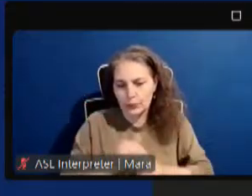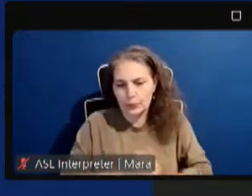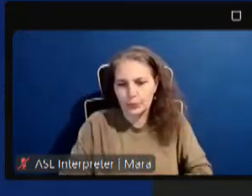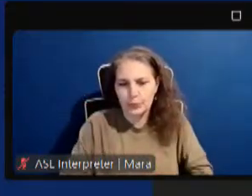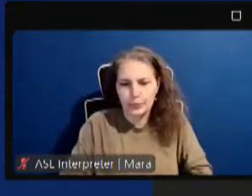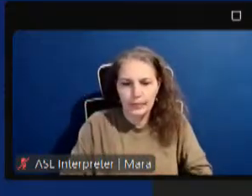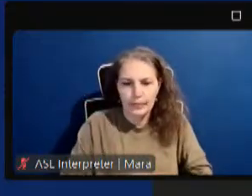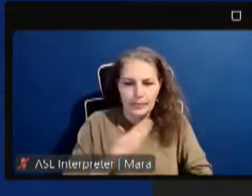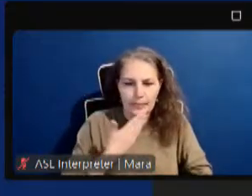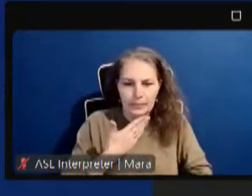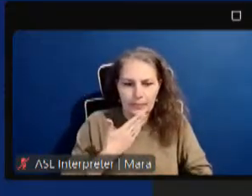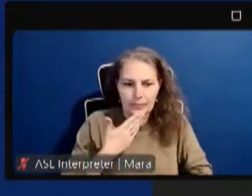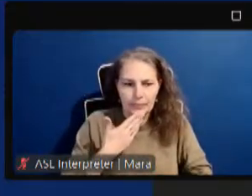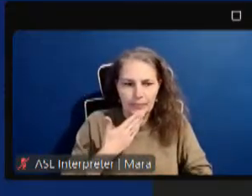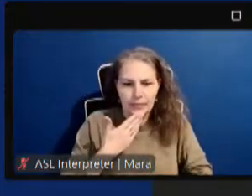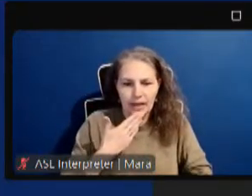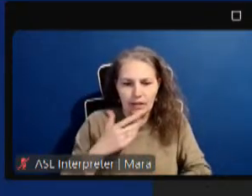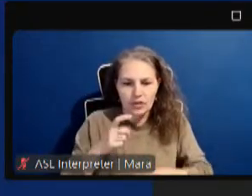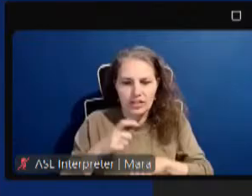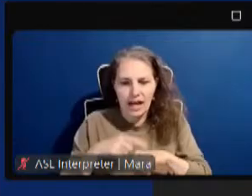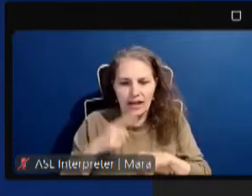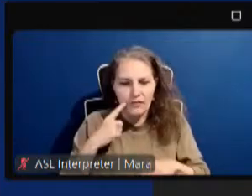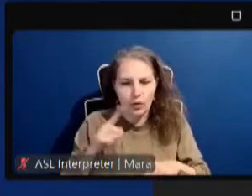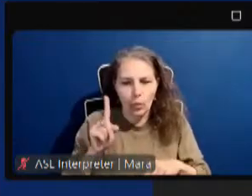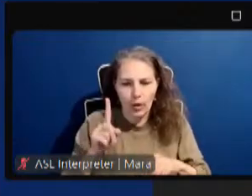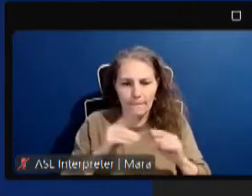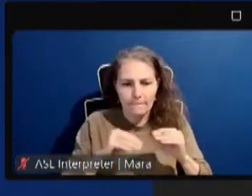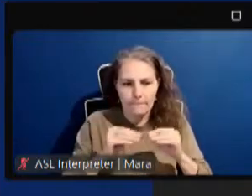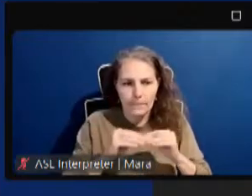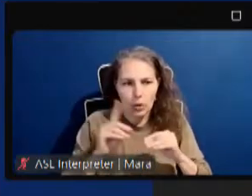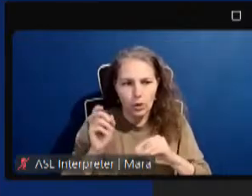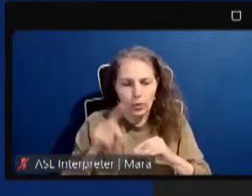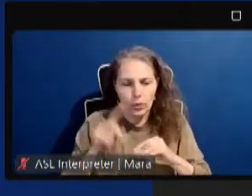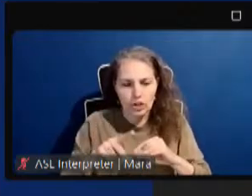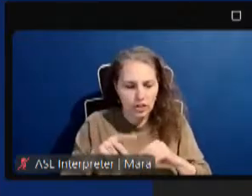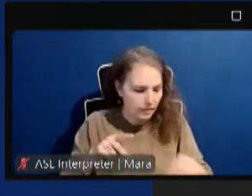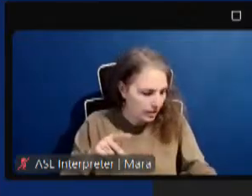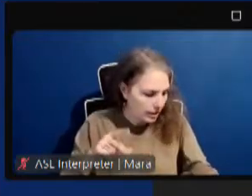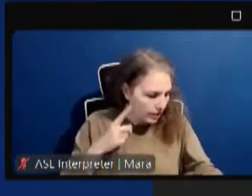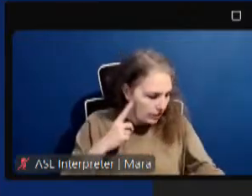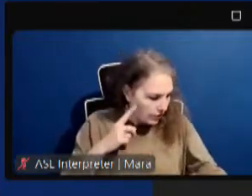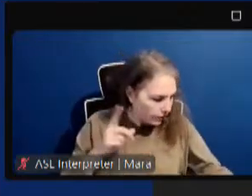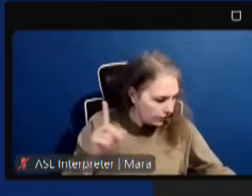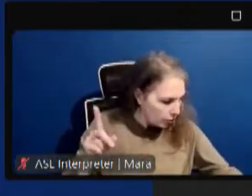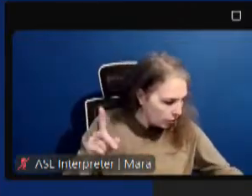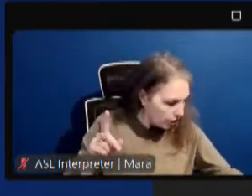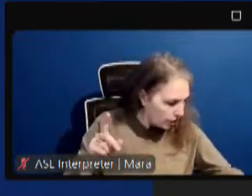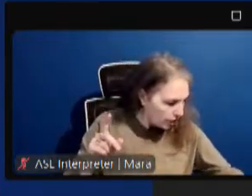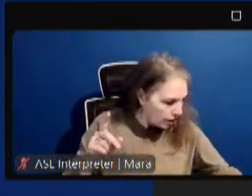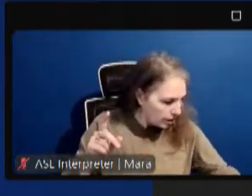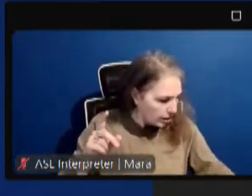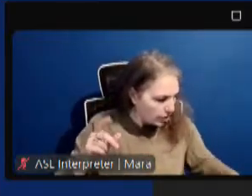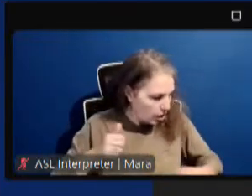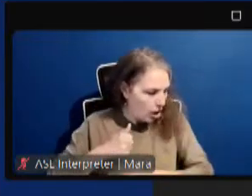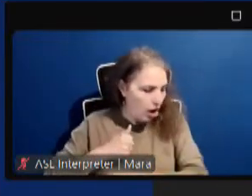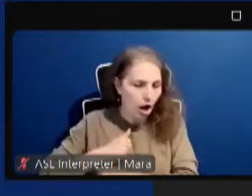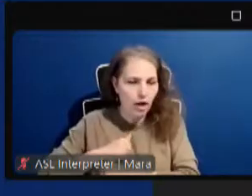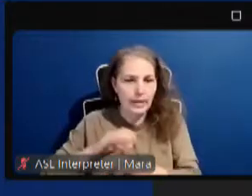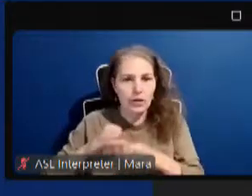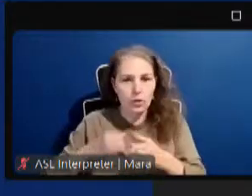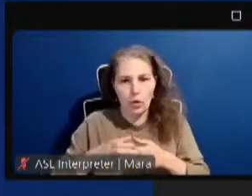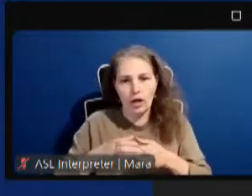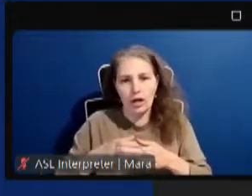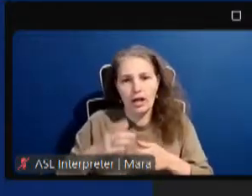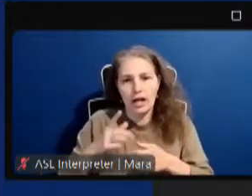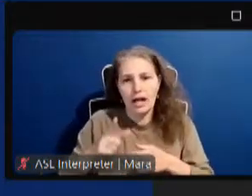Thank you very much. And we have time for one more question. And this is for the Army Corps. As a structure that is still